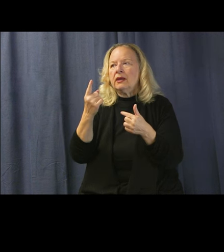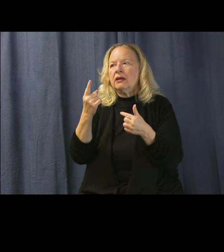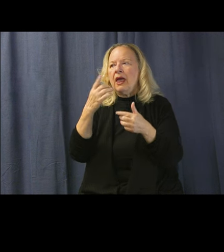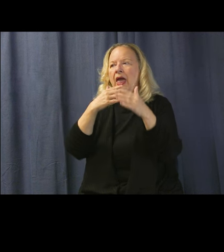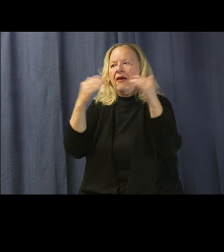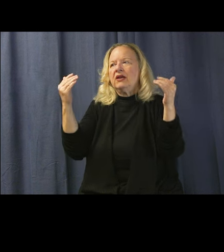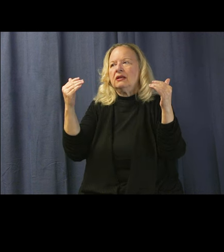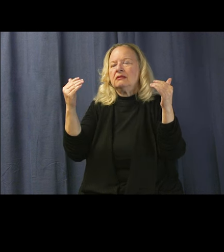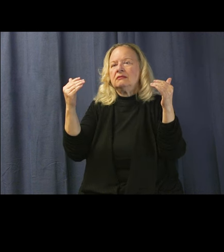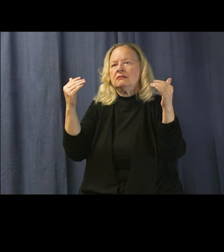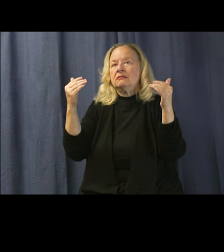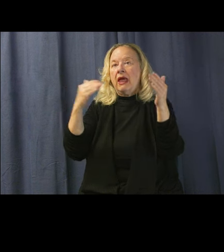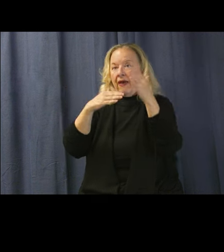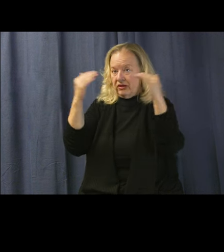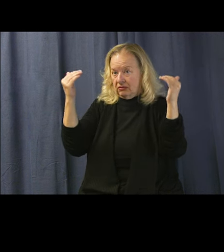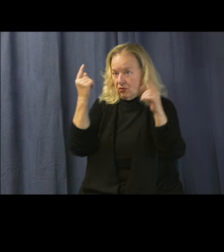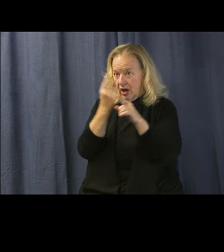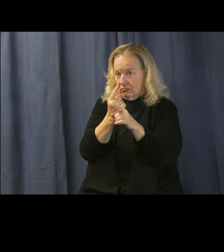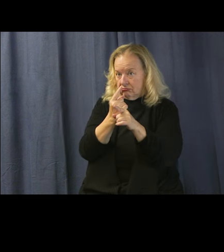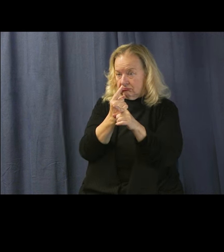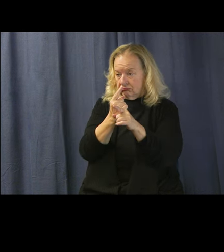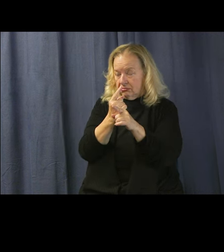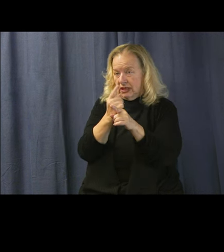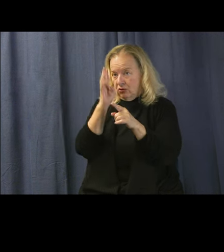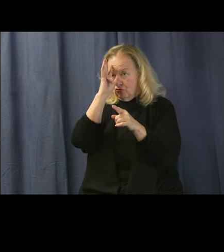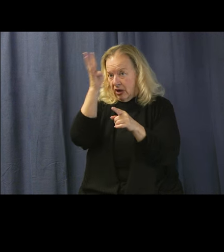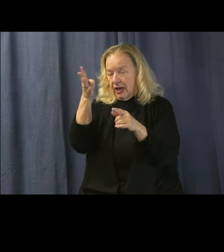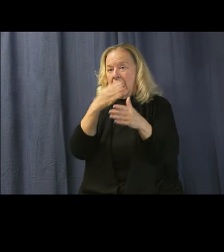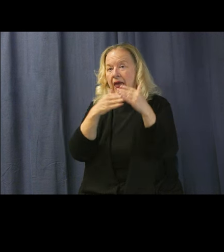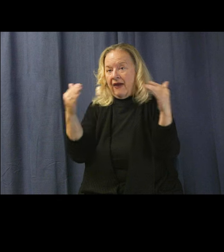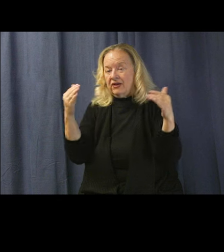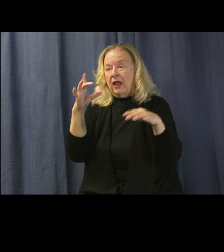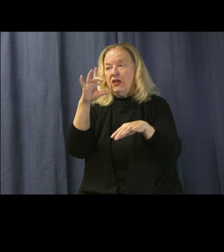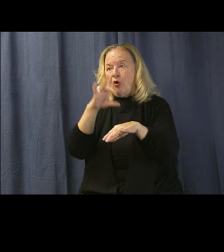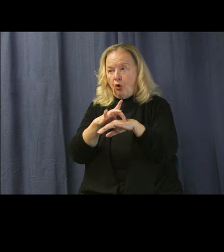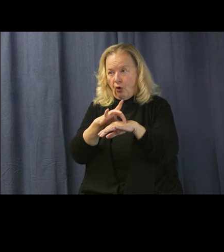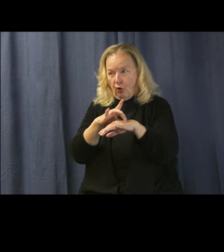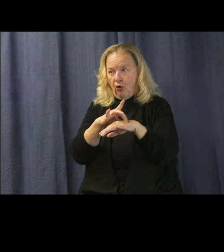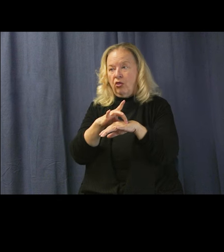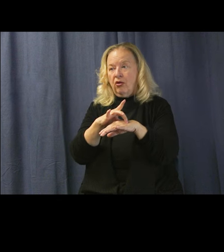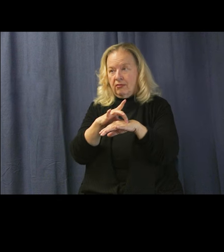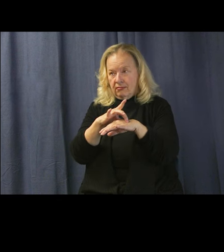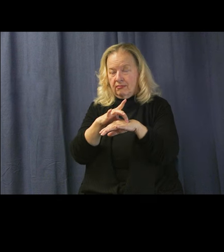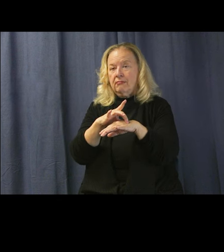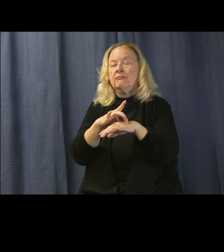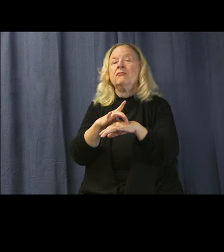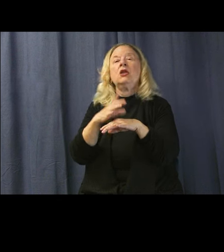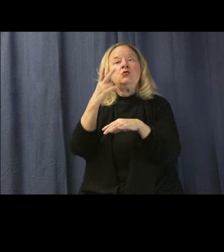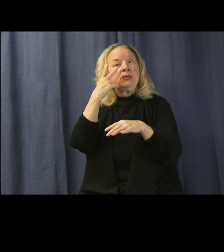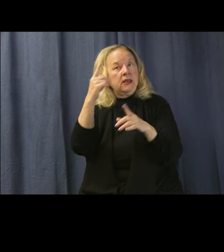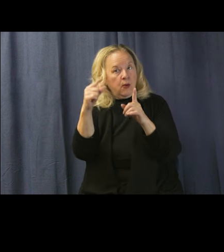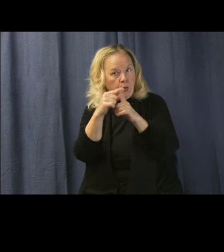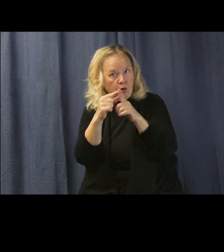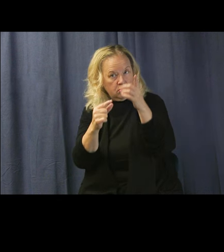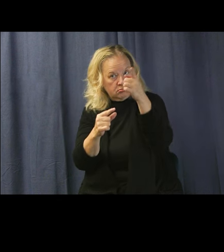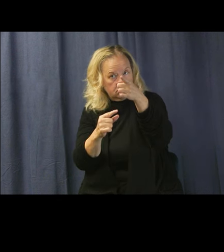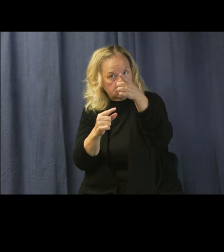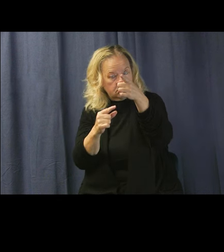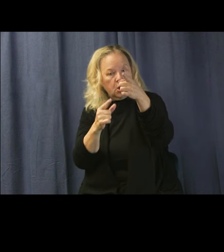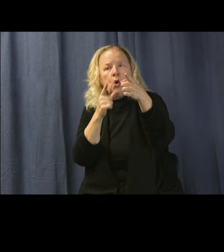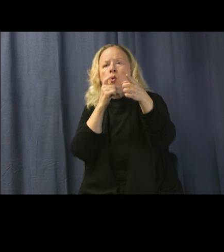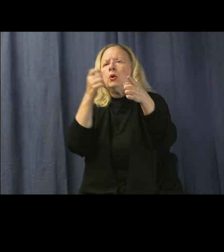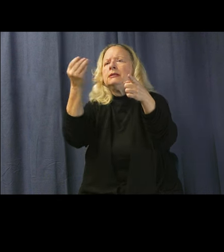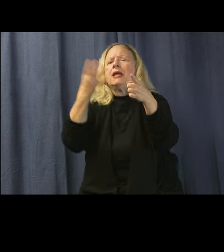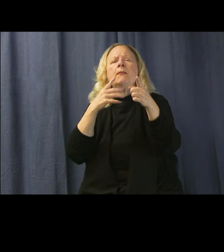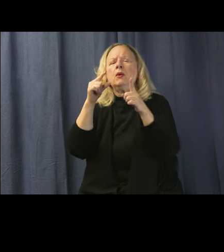This is heaven, right? He created the heaven and the earth. You see that word right there? Who